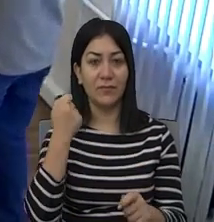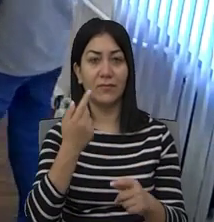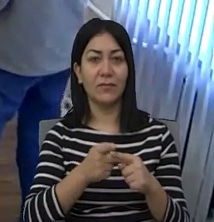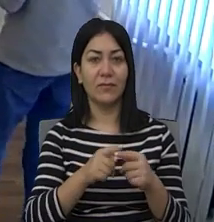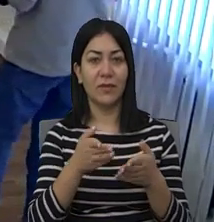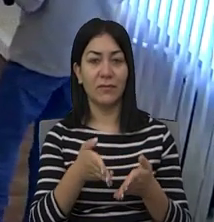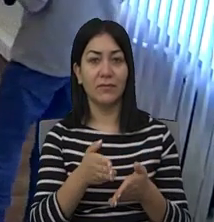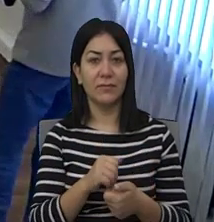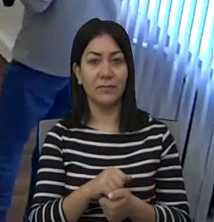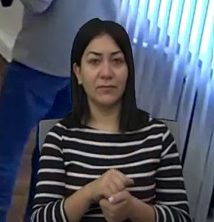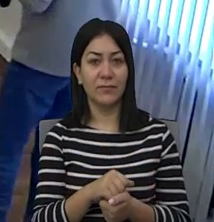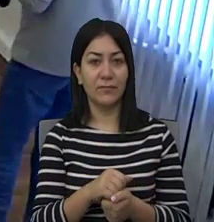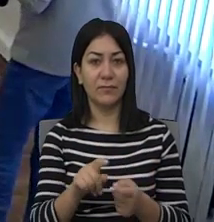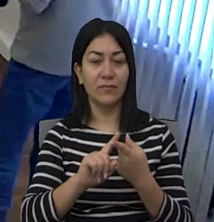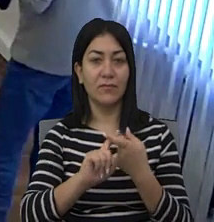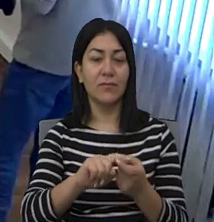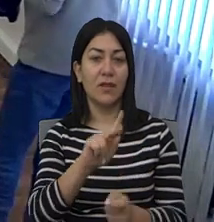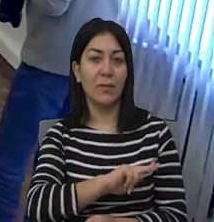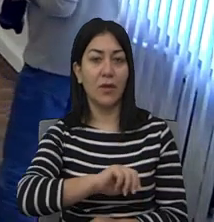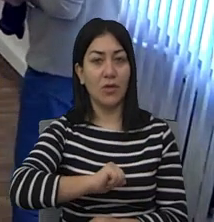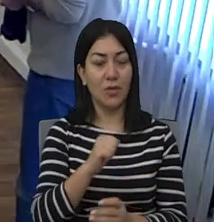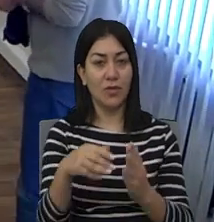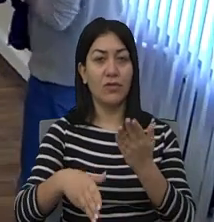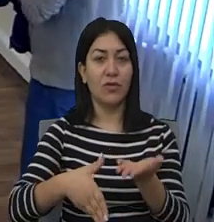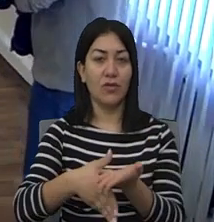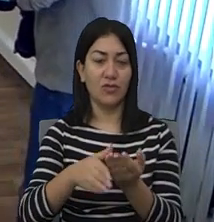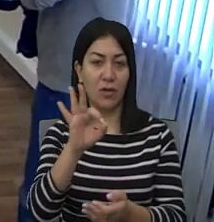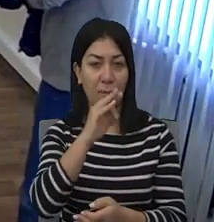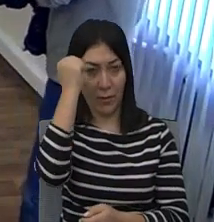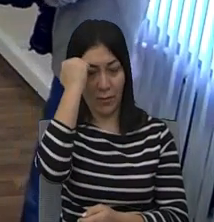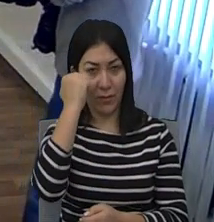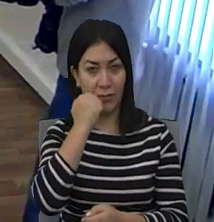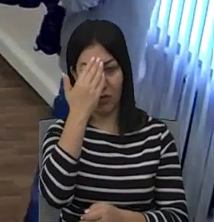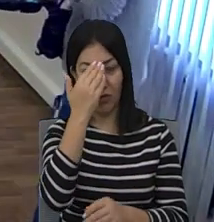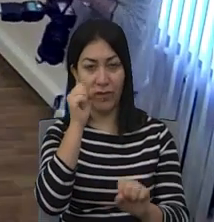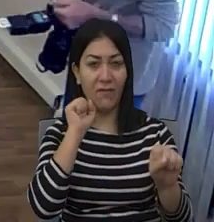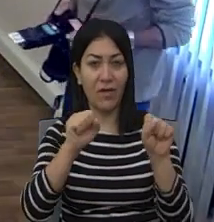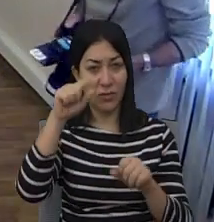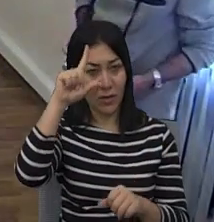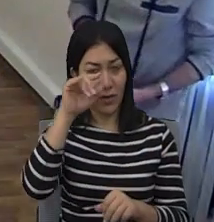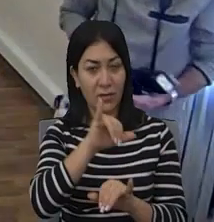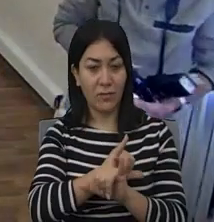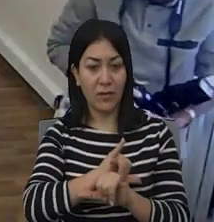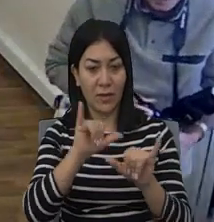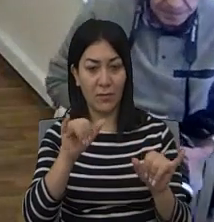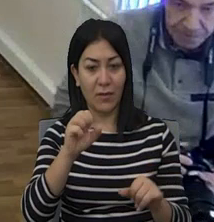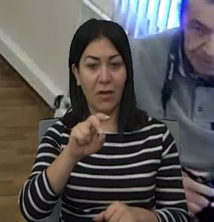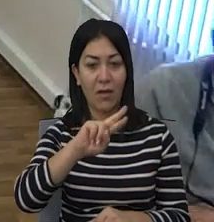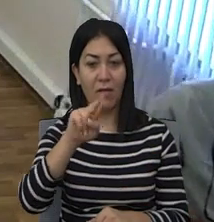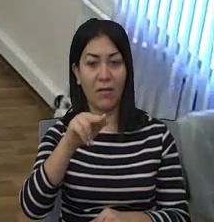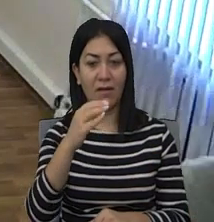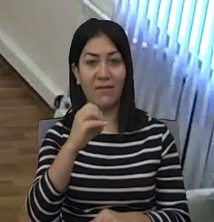the SSDA supporting safeguard of democracy in Armenia projects that IFES will